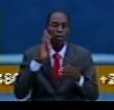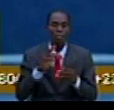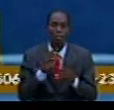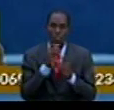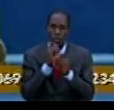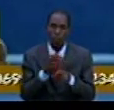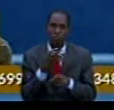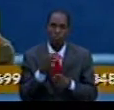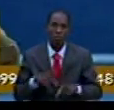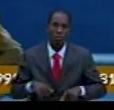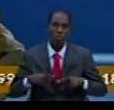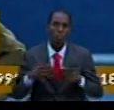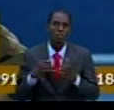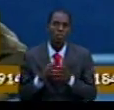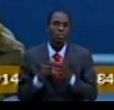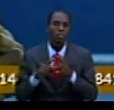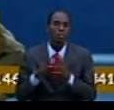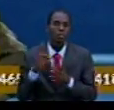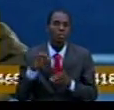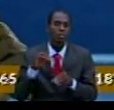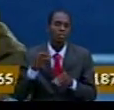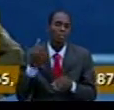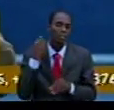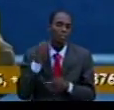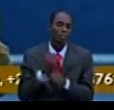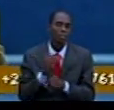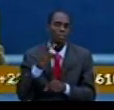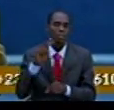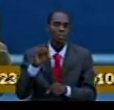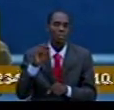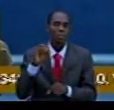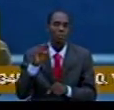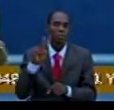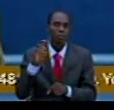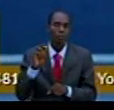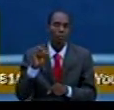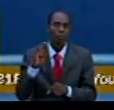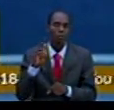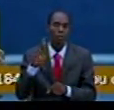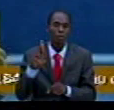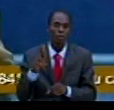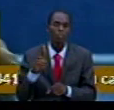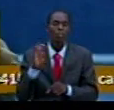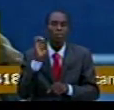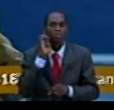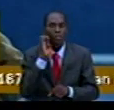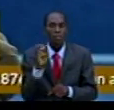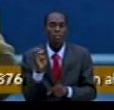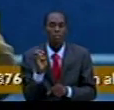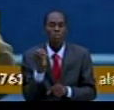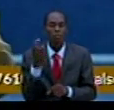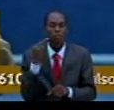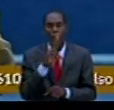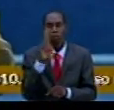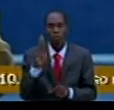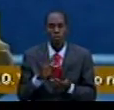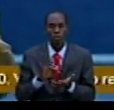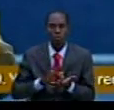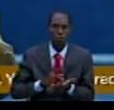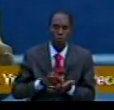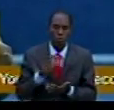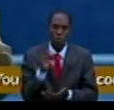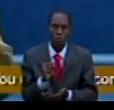happened, it started around November. There was a time I had some infection. I was given some IV drugs. So later I